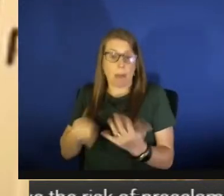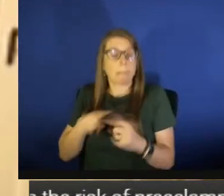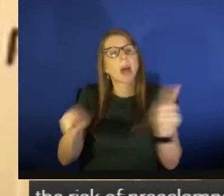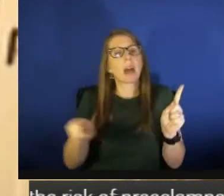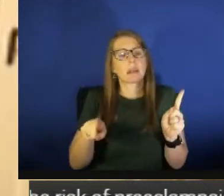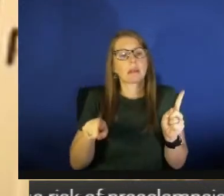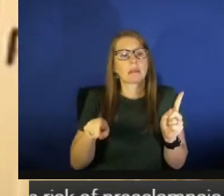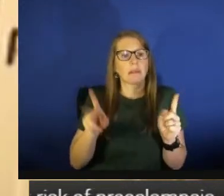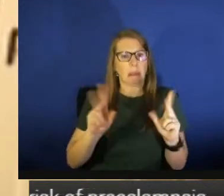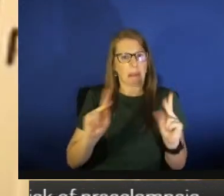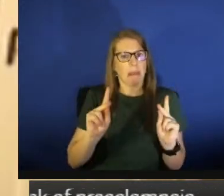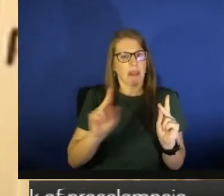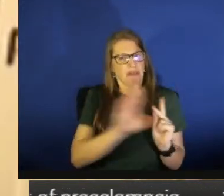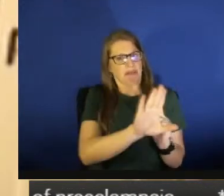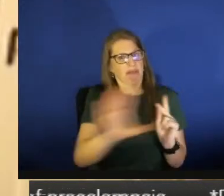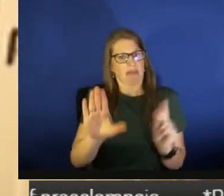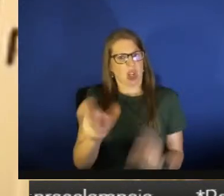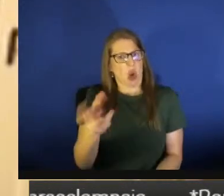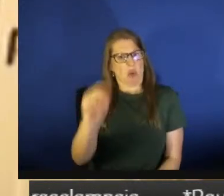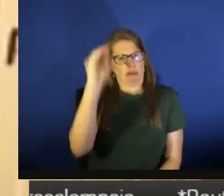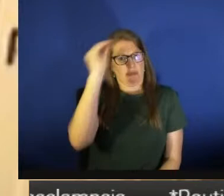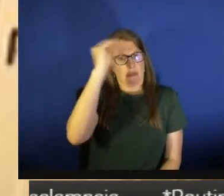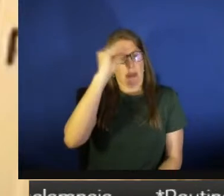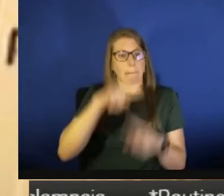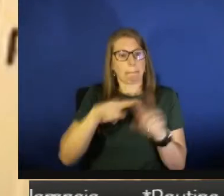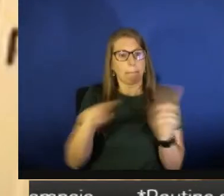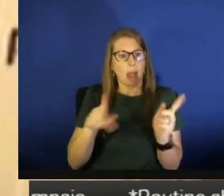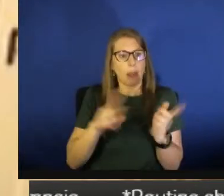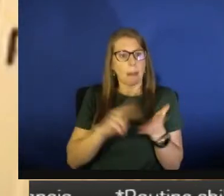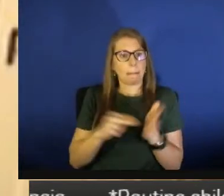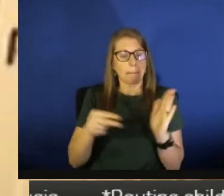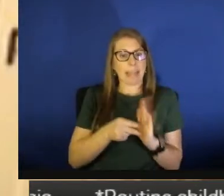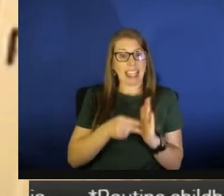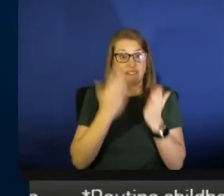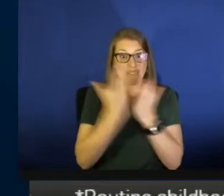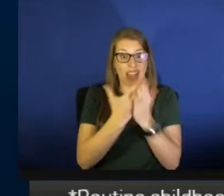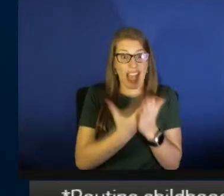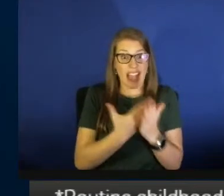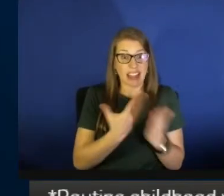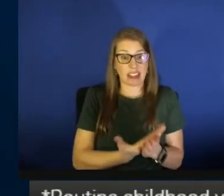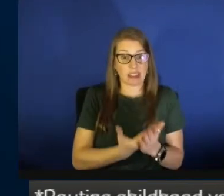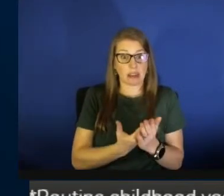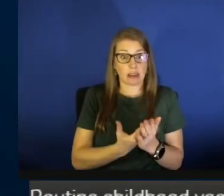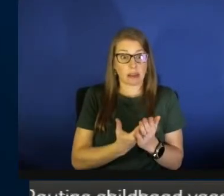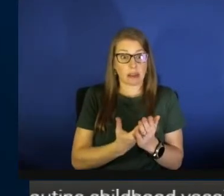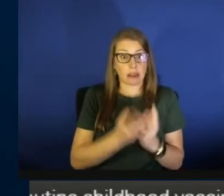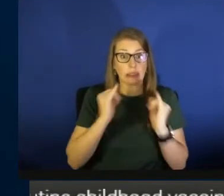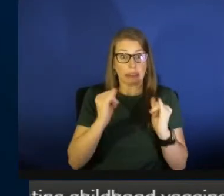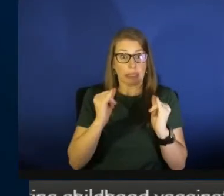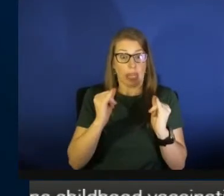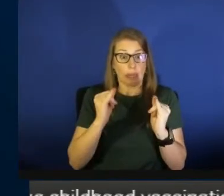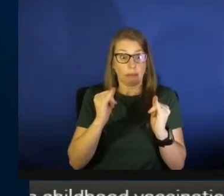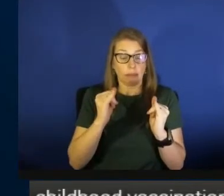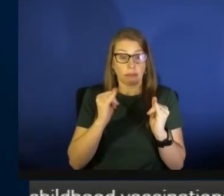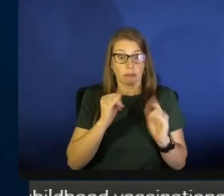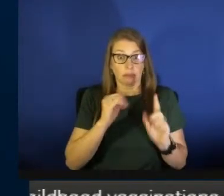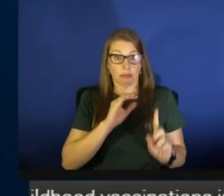certainly entitled to their own opinions. Not everybody is entitled to their own facts. Well Amen.